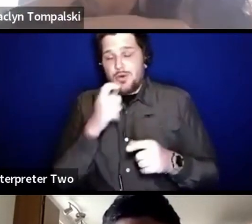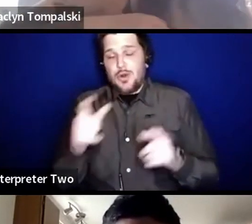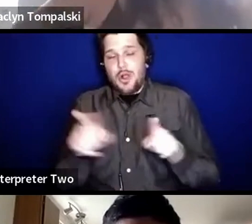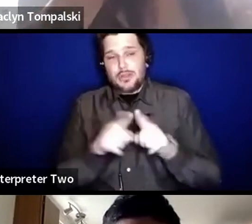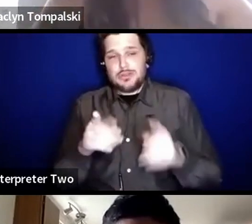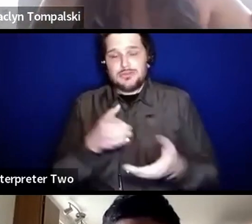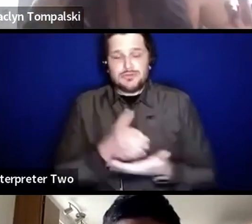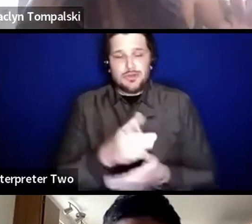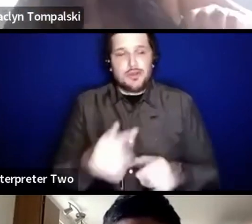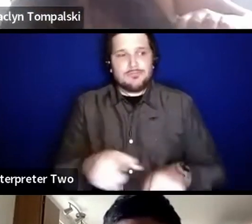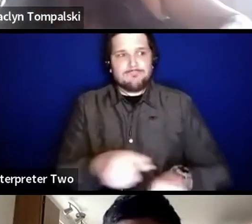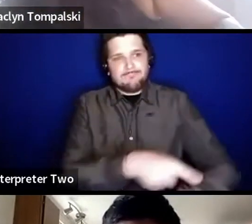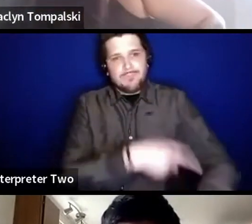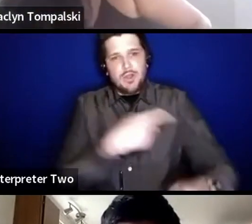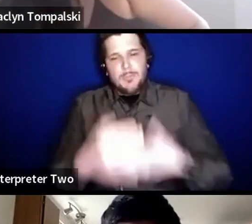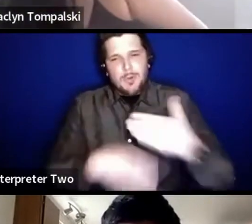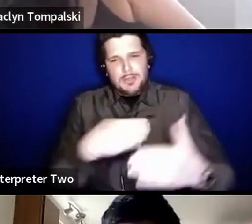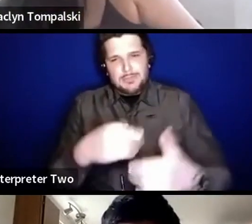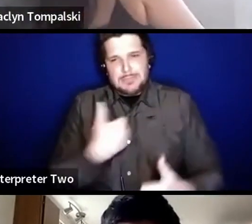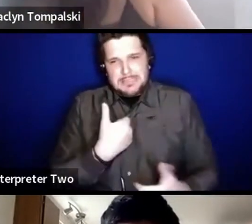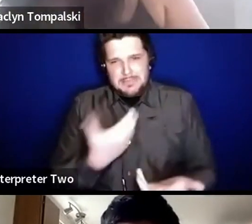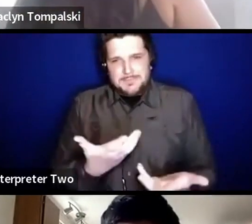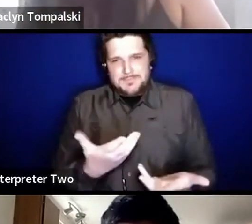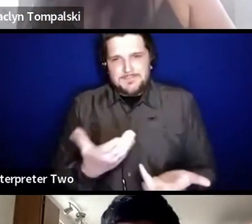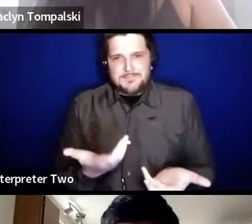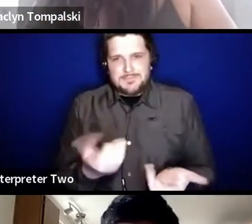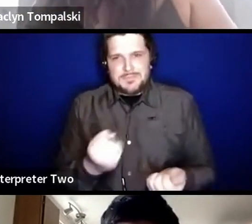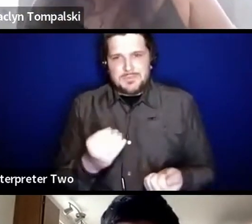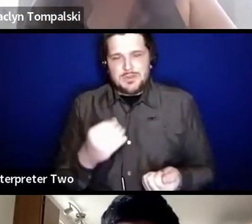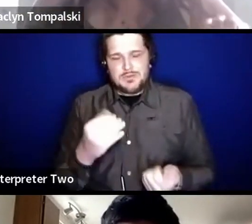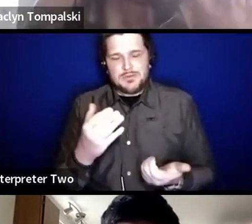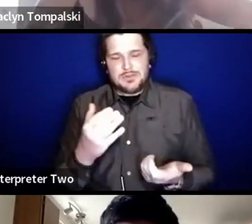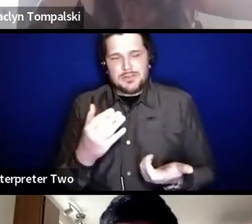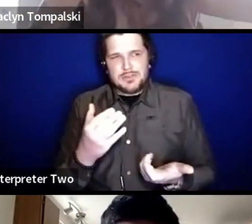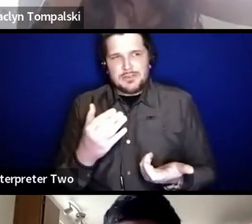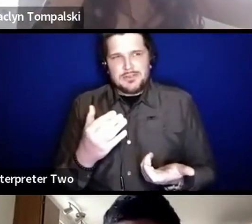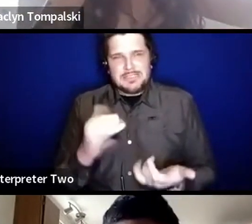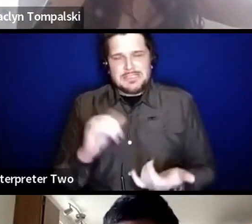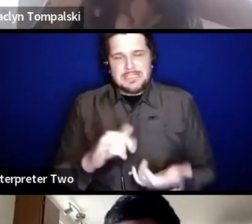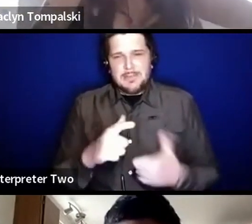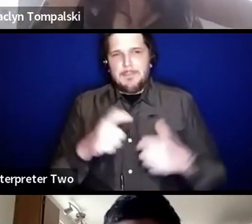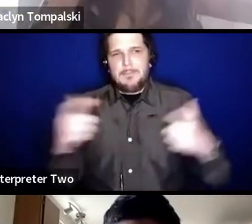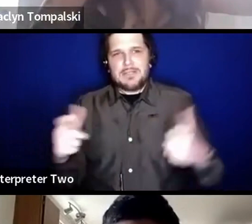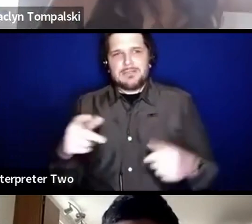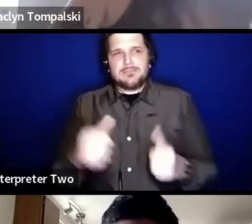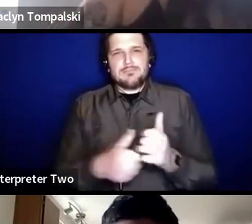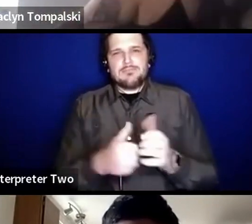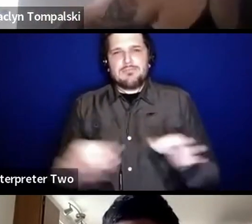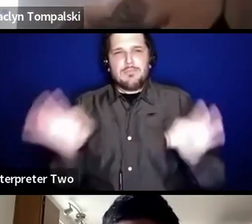process. And so that is like some of my biggest, most important personal work.